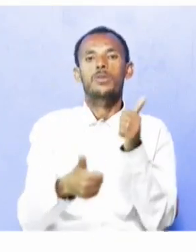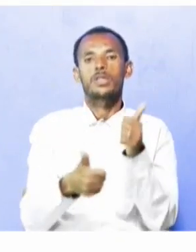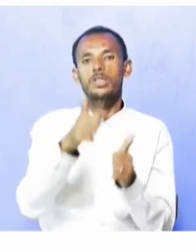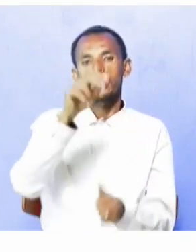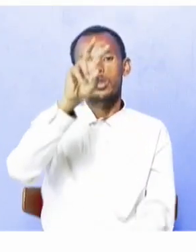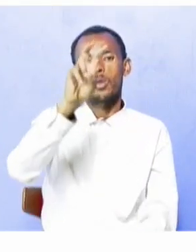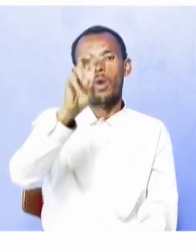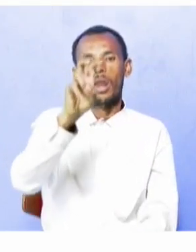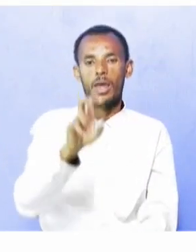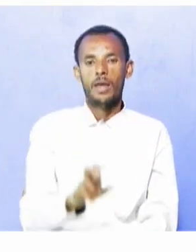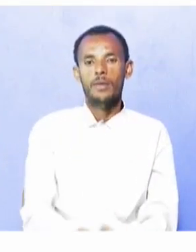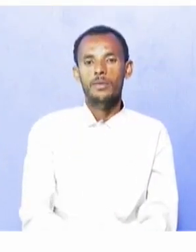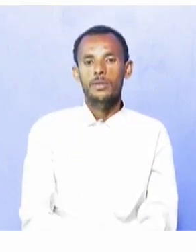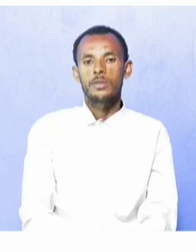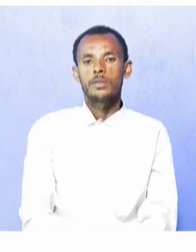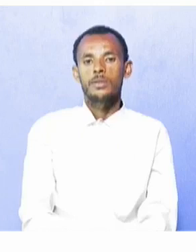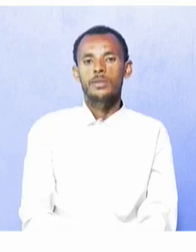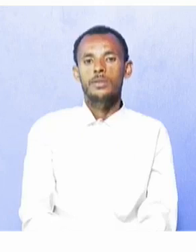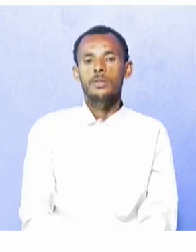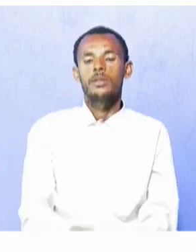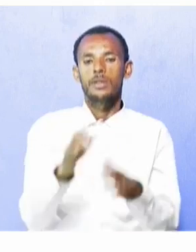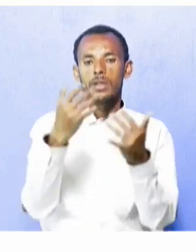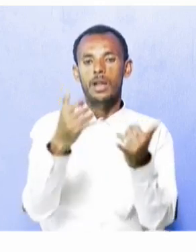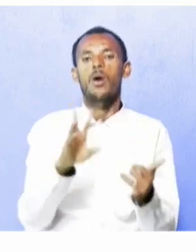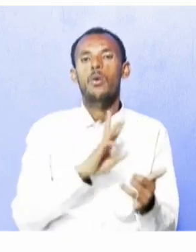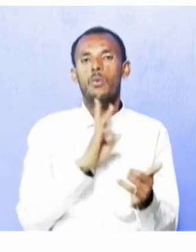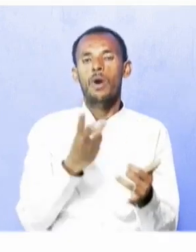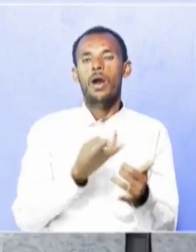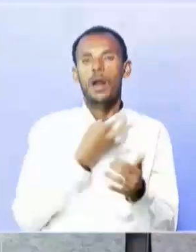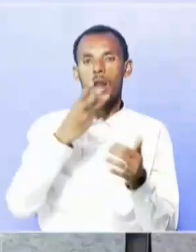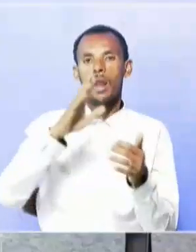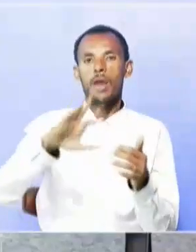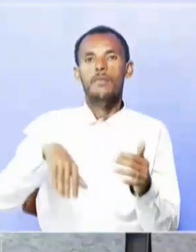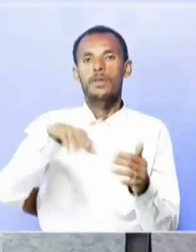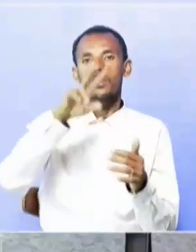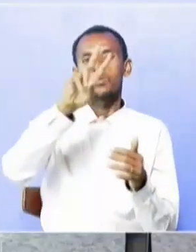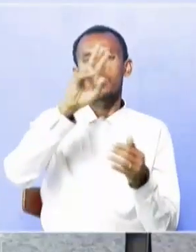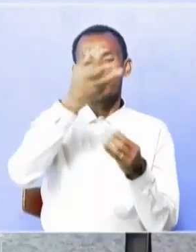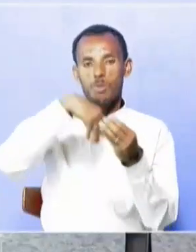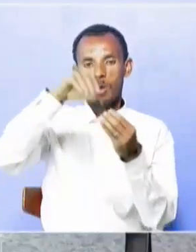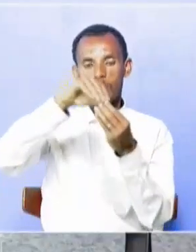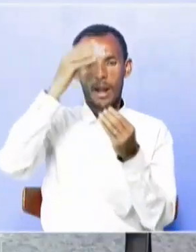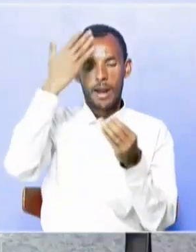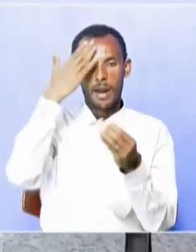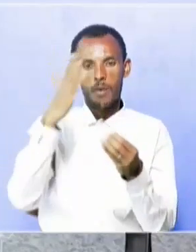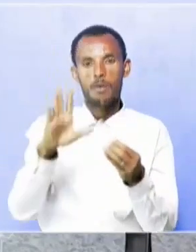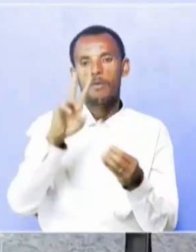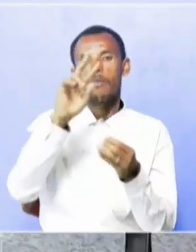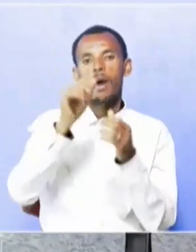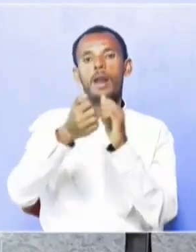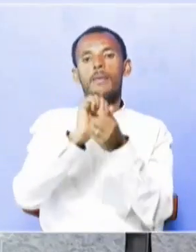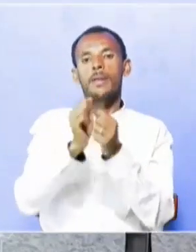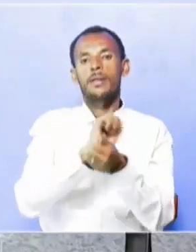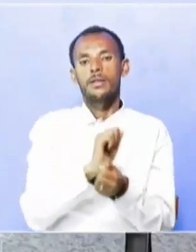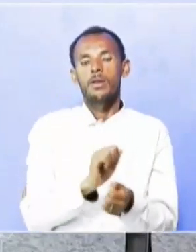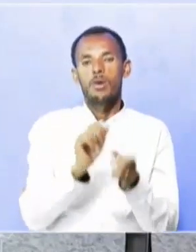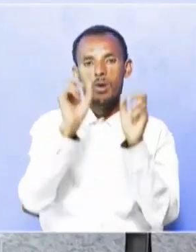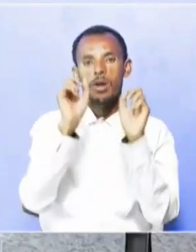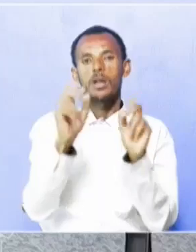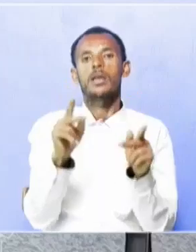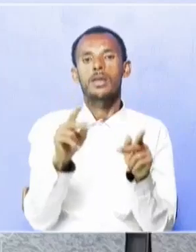20 degree, right? Now we are left with two more unknown variables,